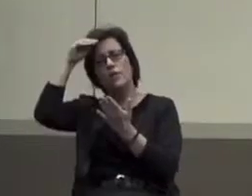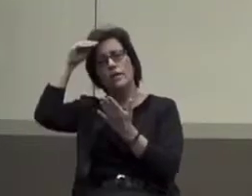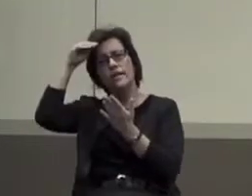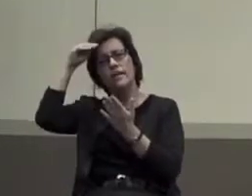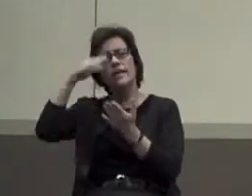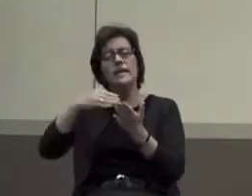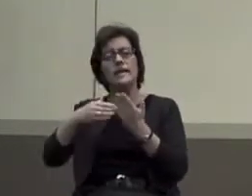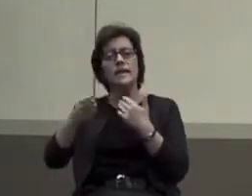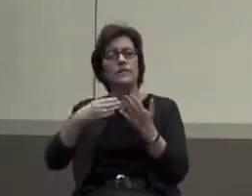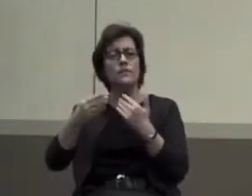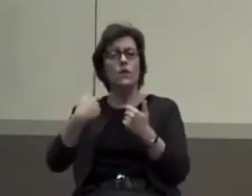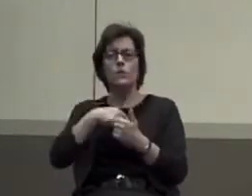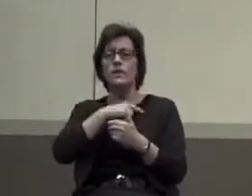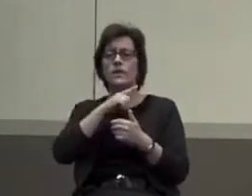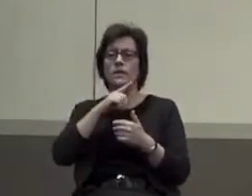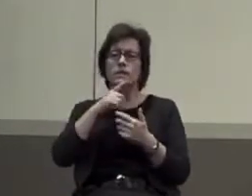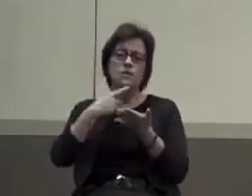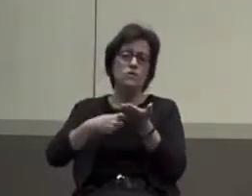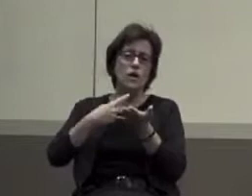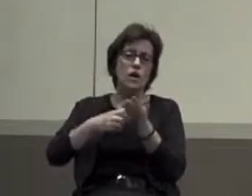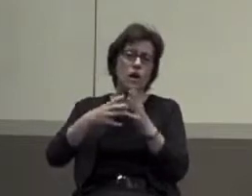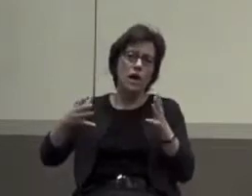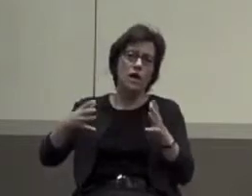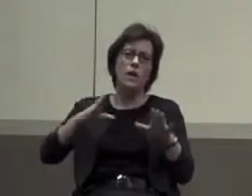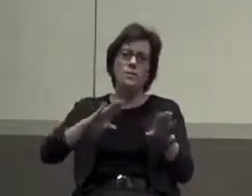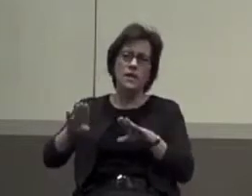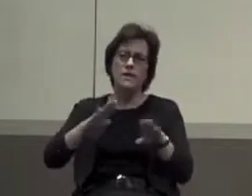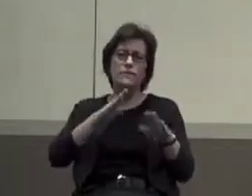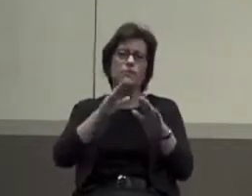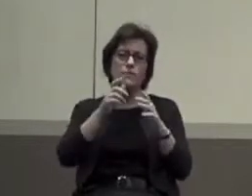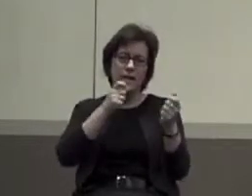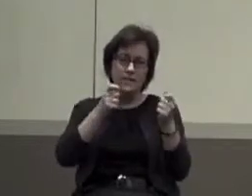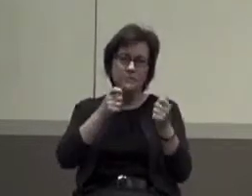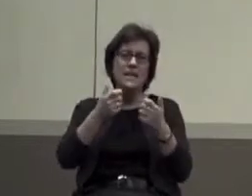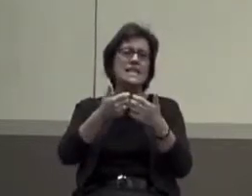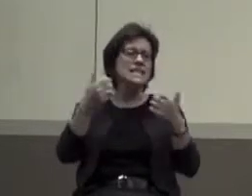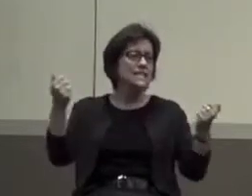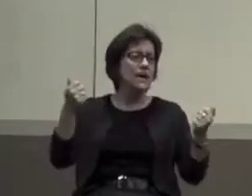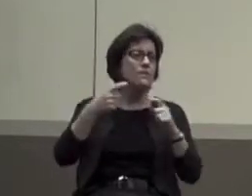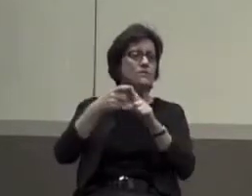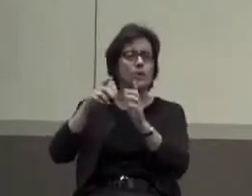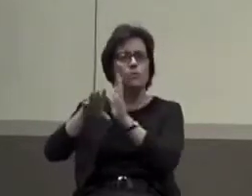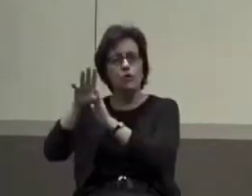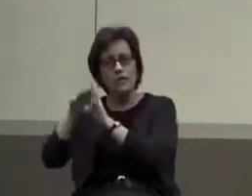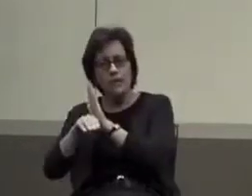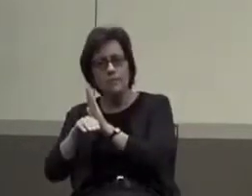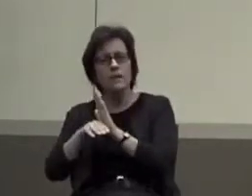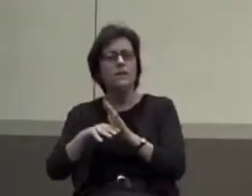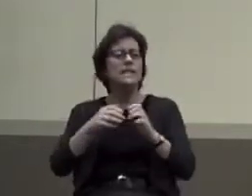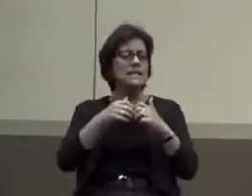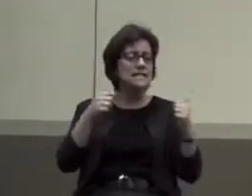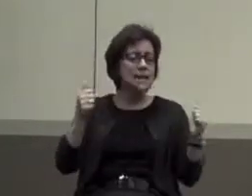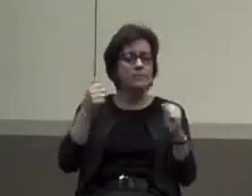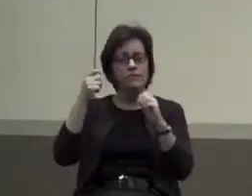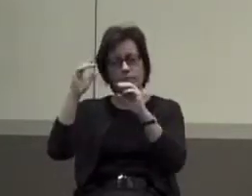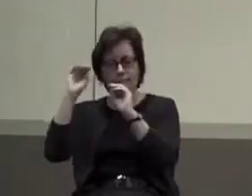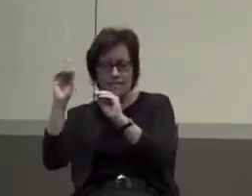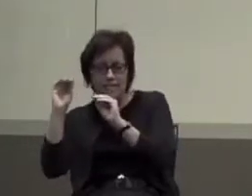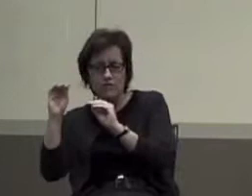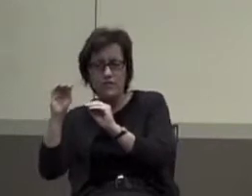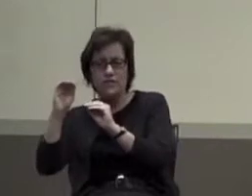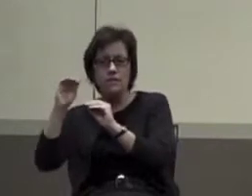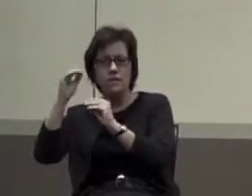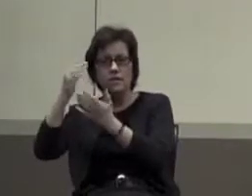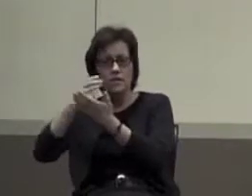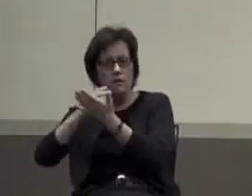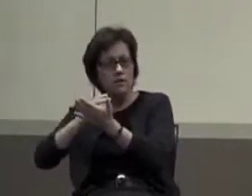talk a lot about behavior management as separate from the curriculum and separate from teaching the content itself, they actually